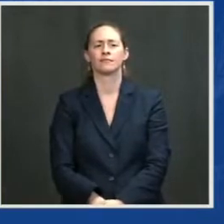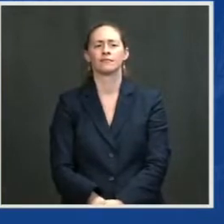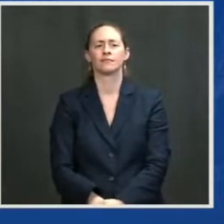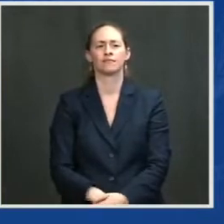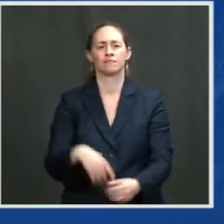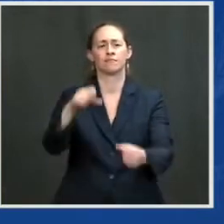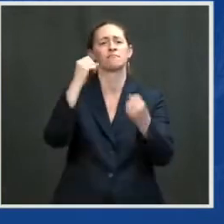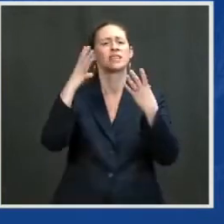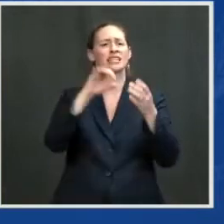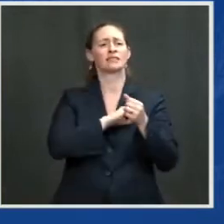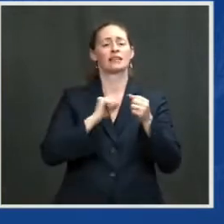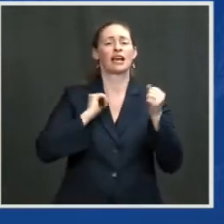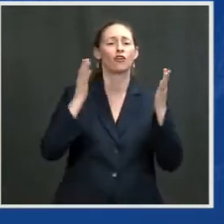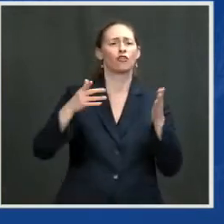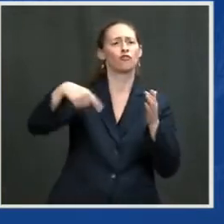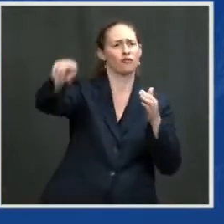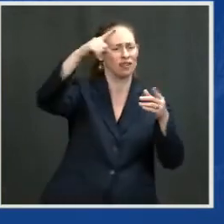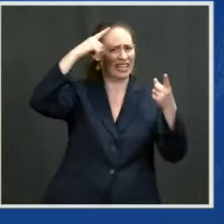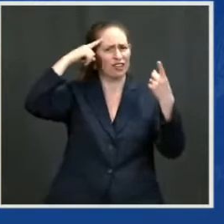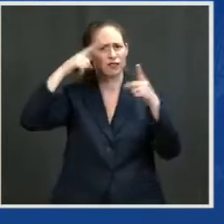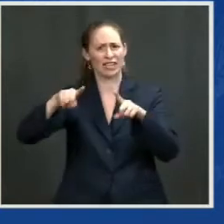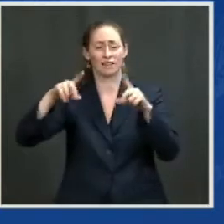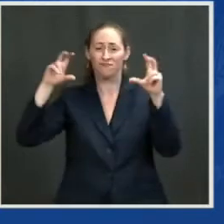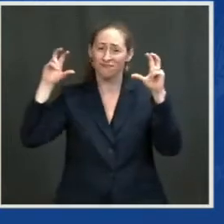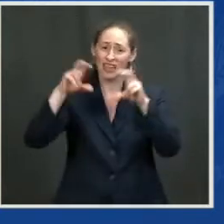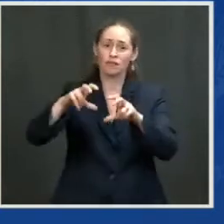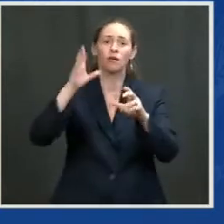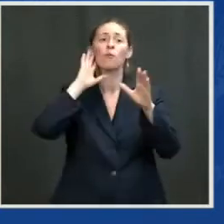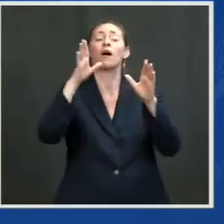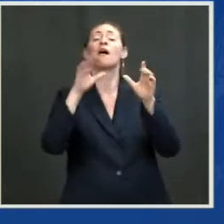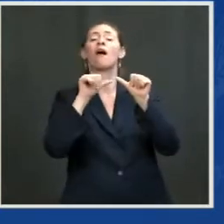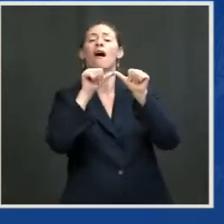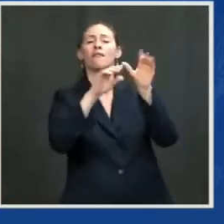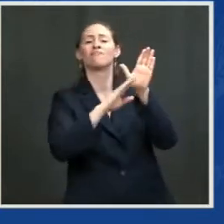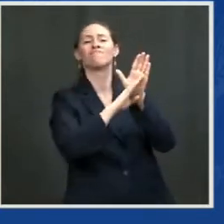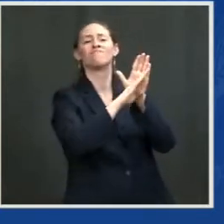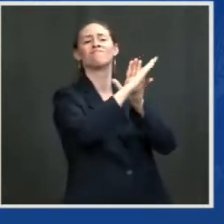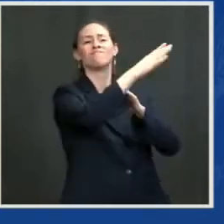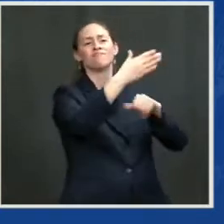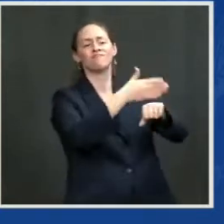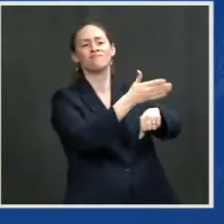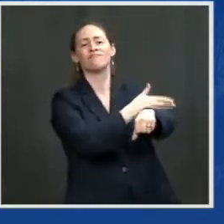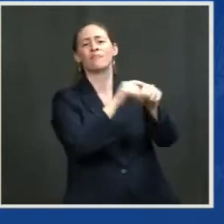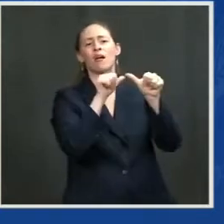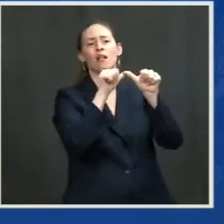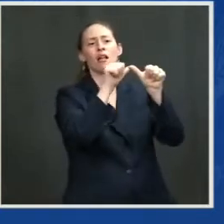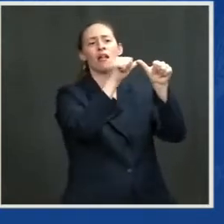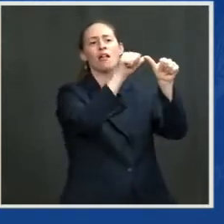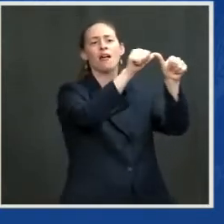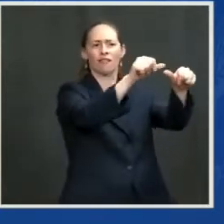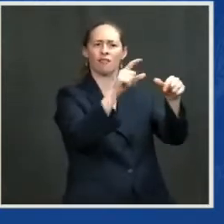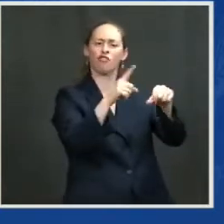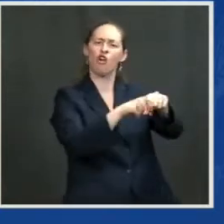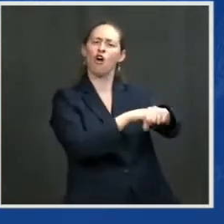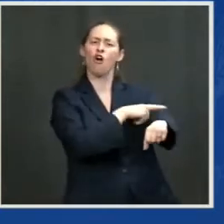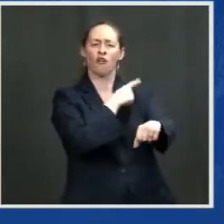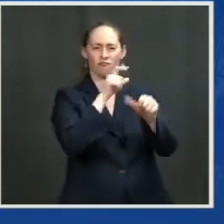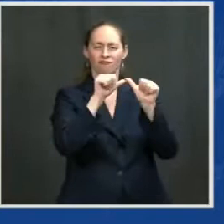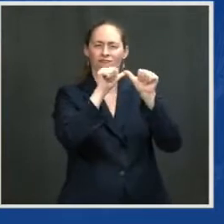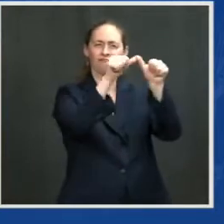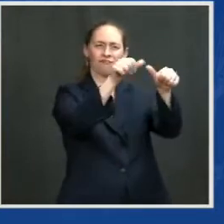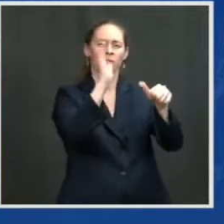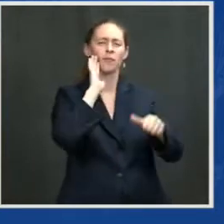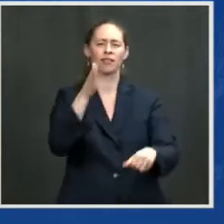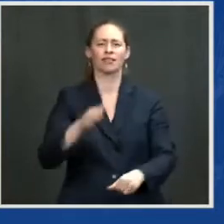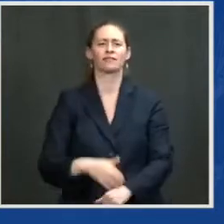maintained, not just bringing jobs back, but creating new jobs. And together with the American Rescue Plan, the American Jobs